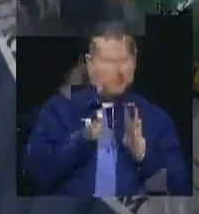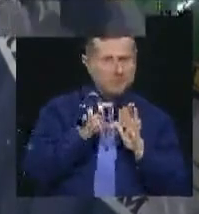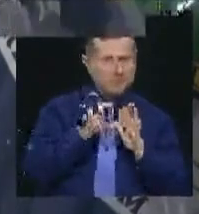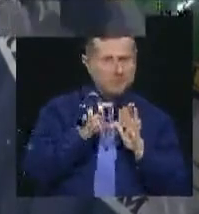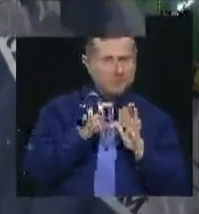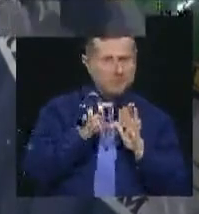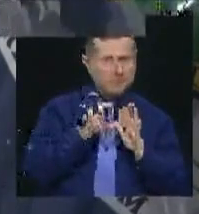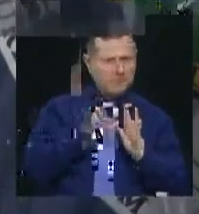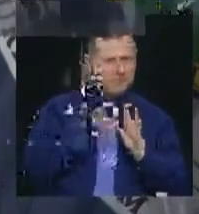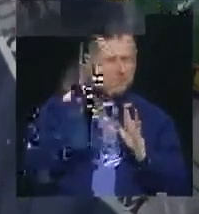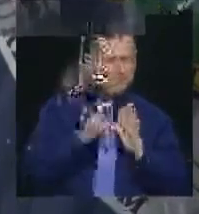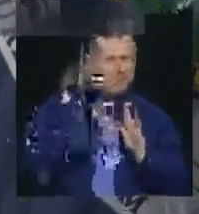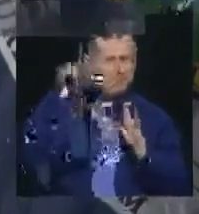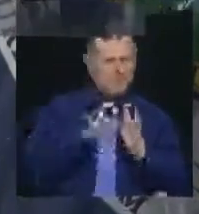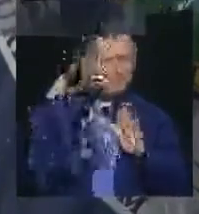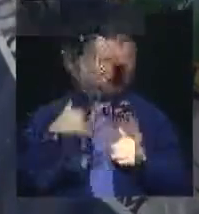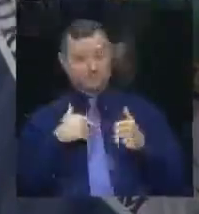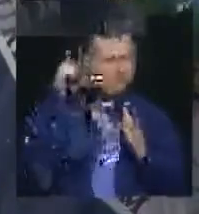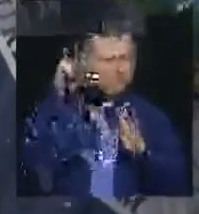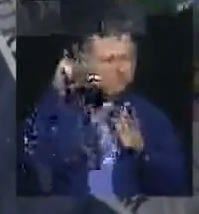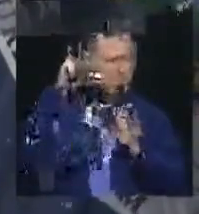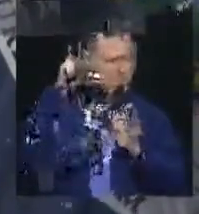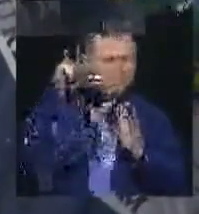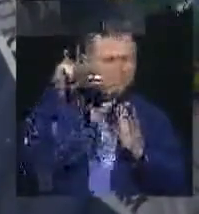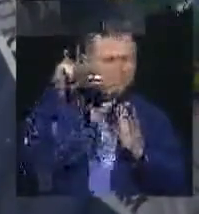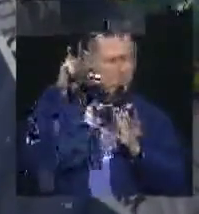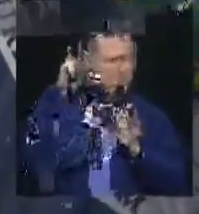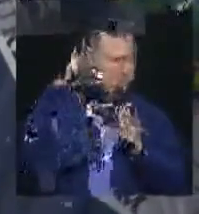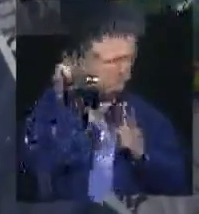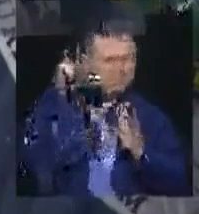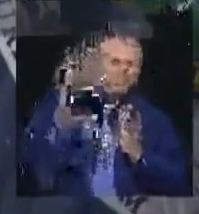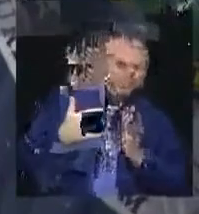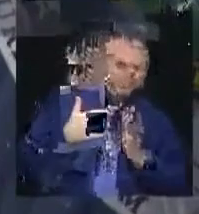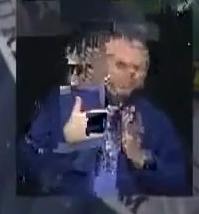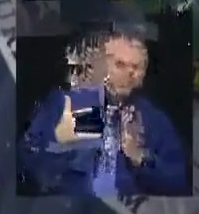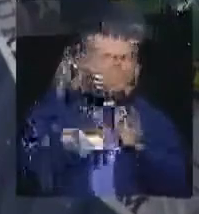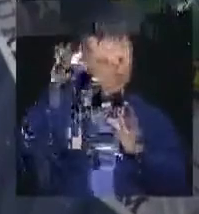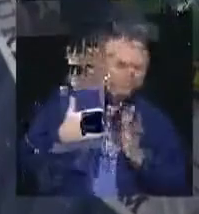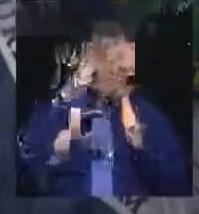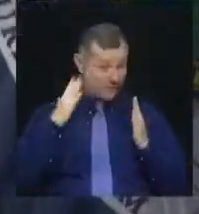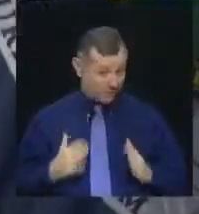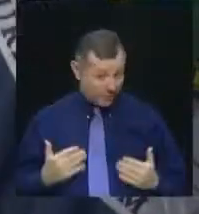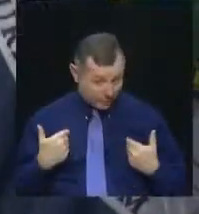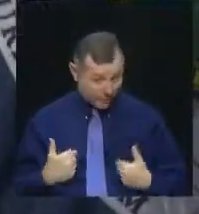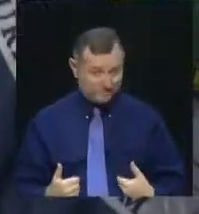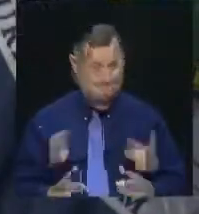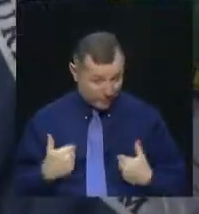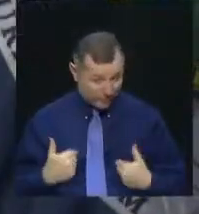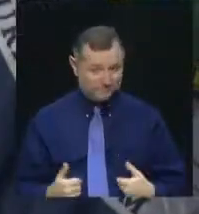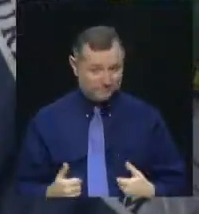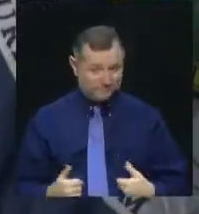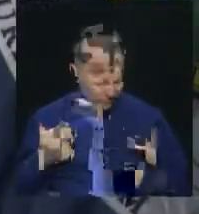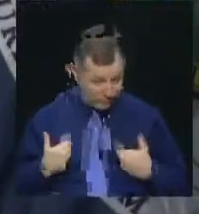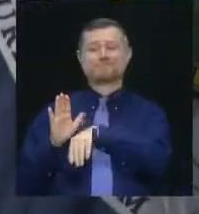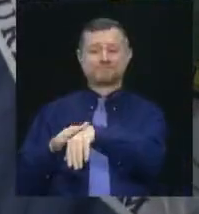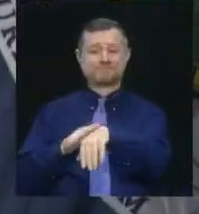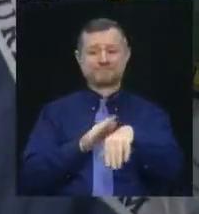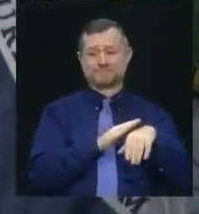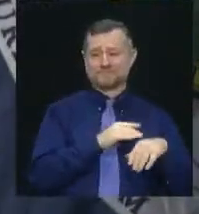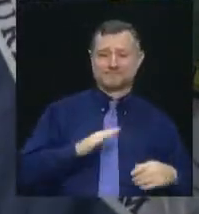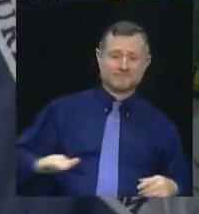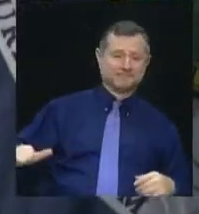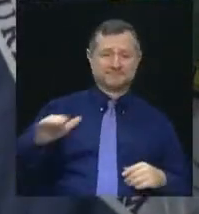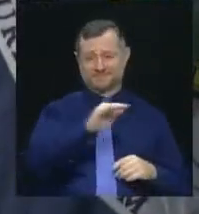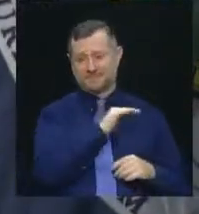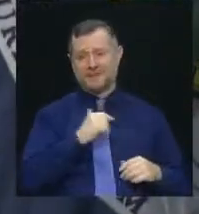fair governor. I understand the concern. I just want to remind everyone that I'm not responsible for with